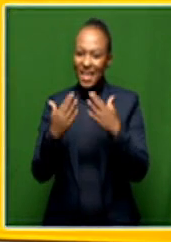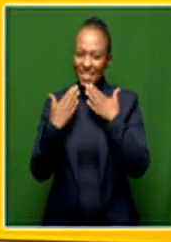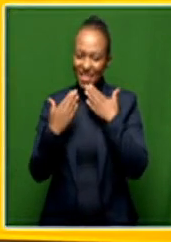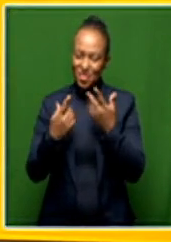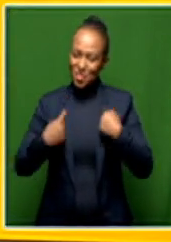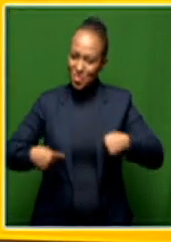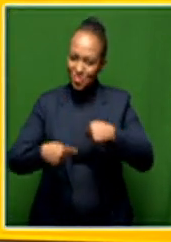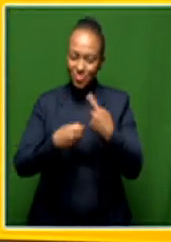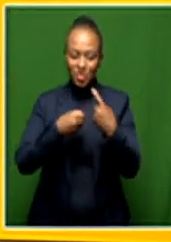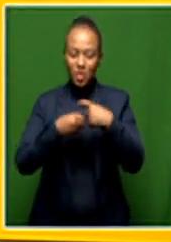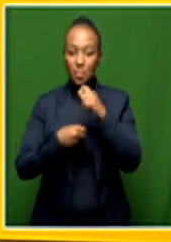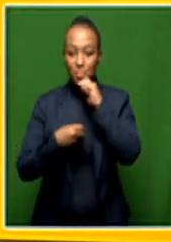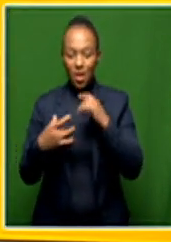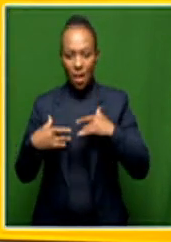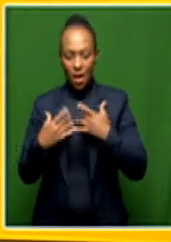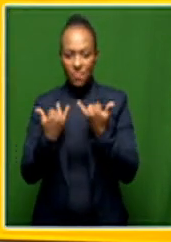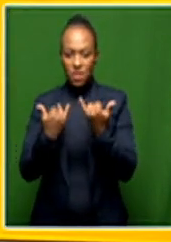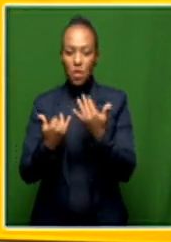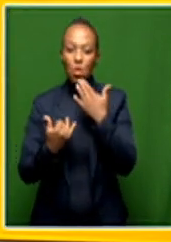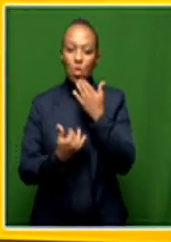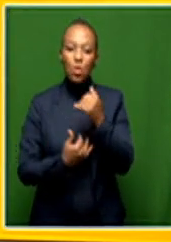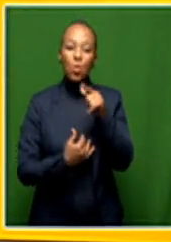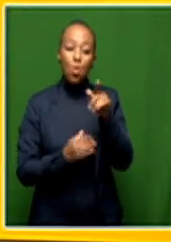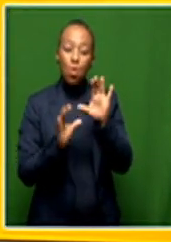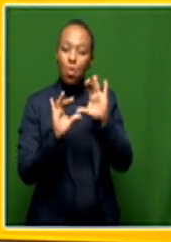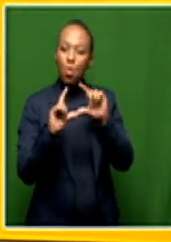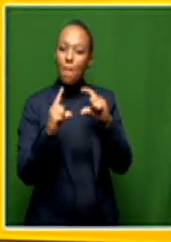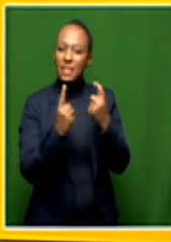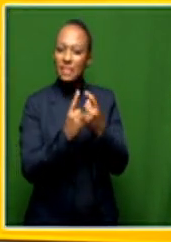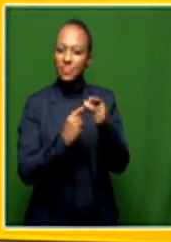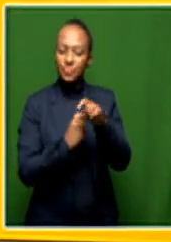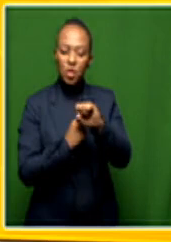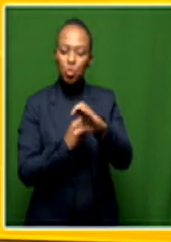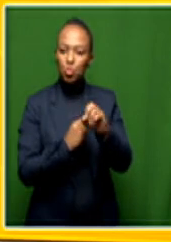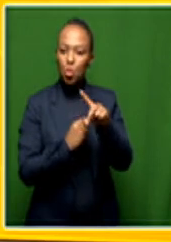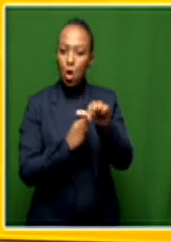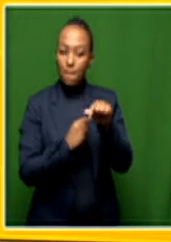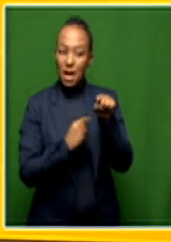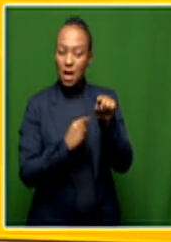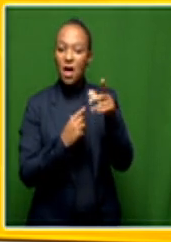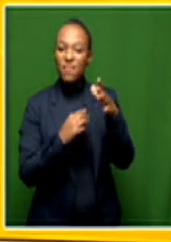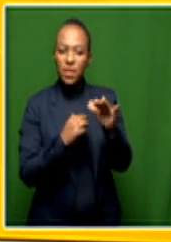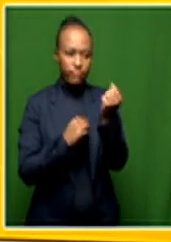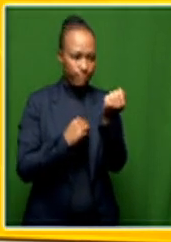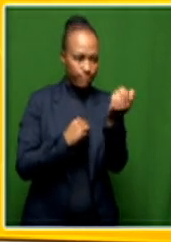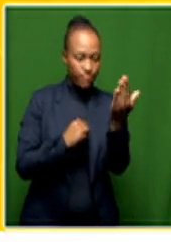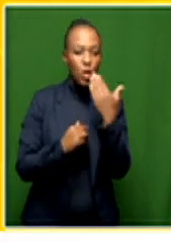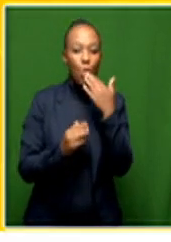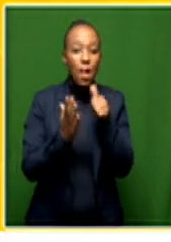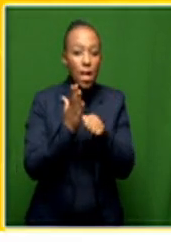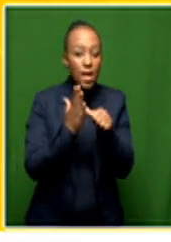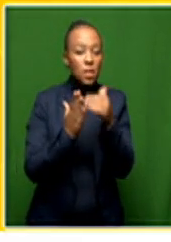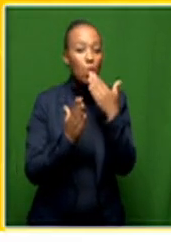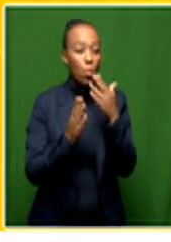Thanks for being with us here on Morning Live. The Standing Committee on Public Accounts, or Scopa, has issued a letter to both the Minister of